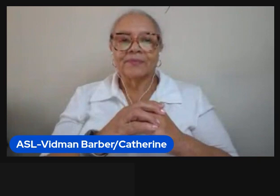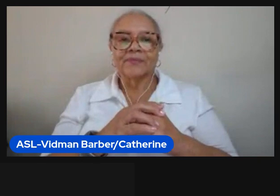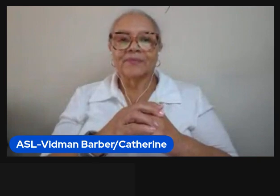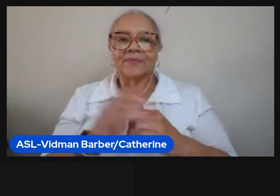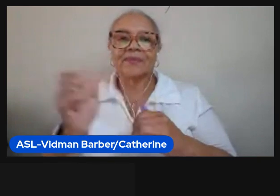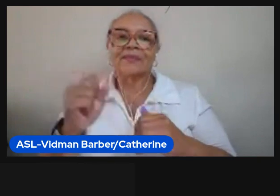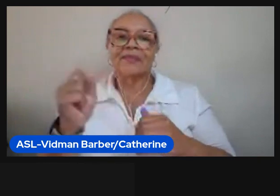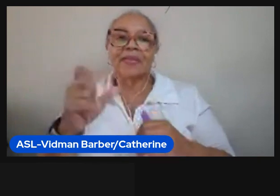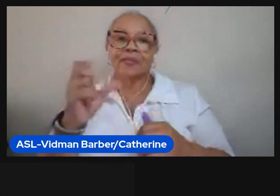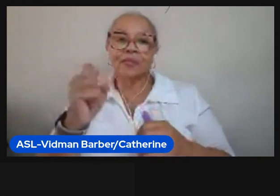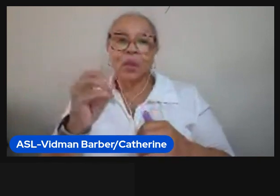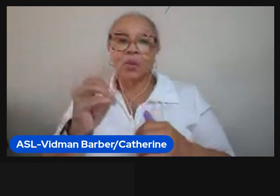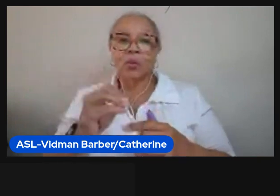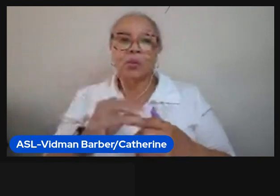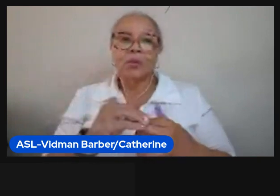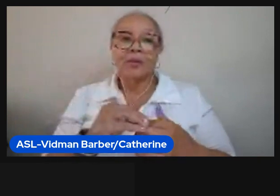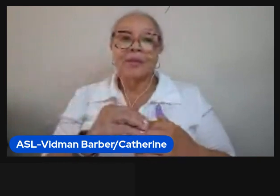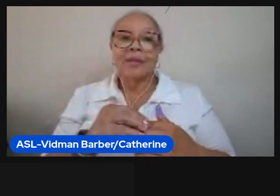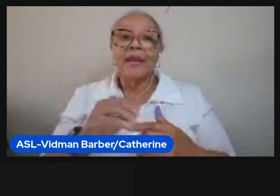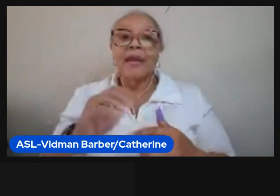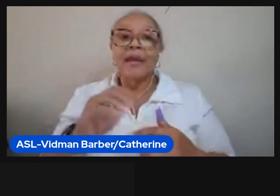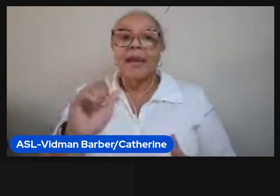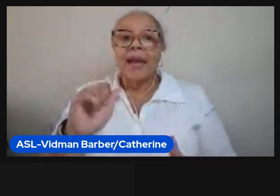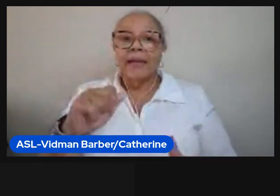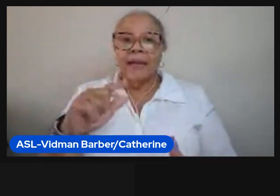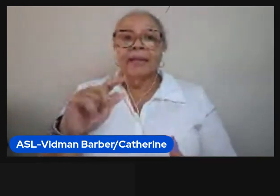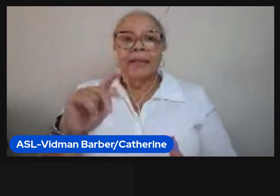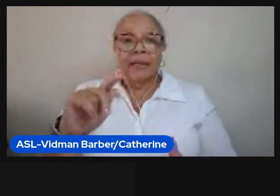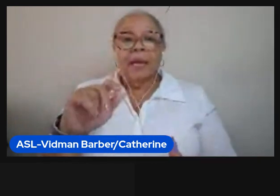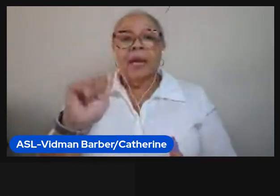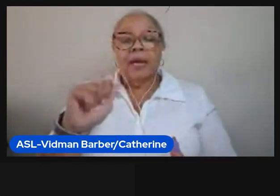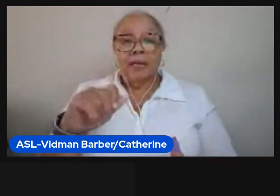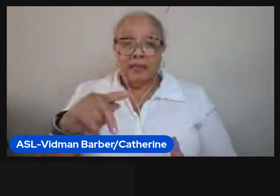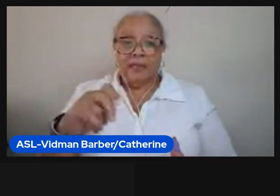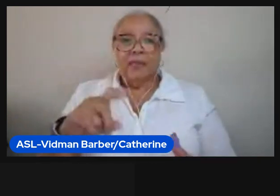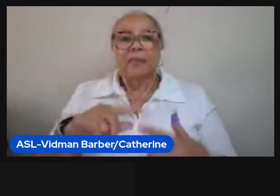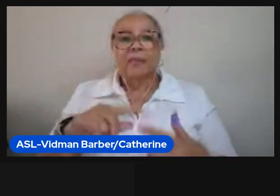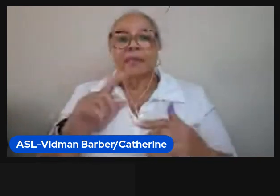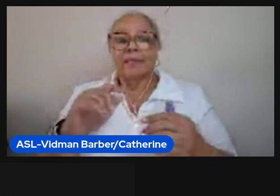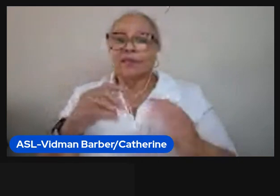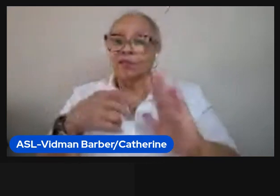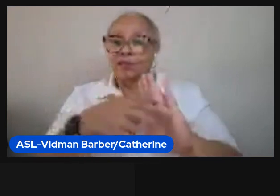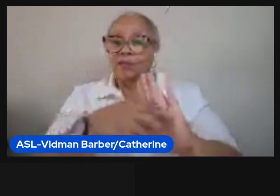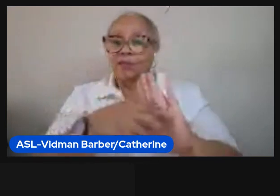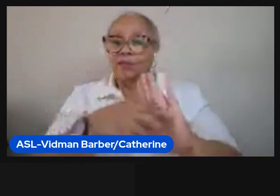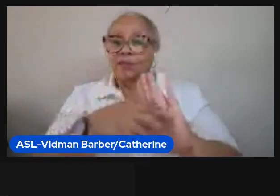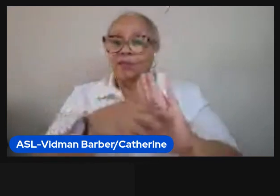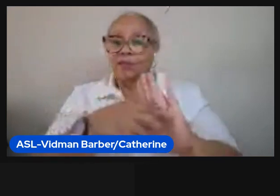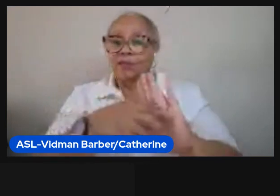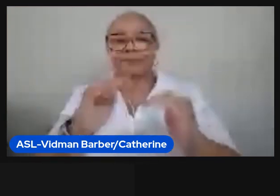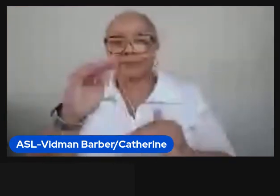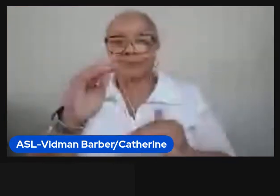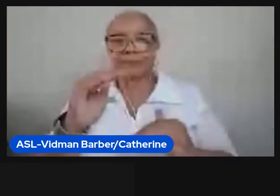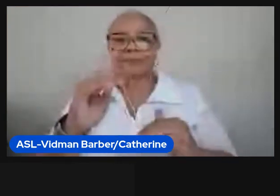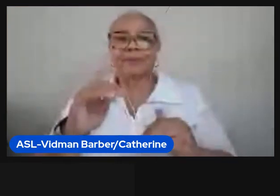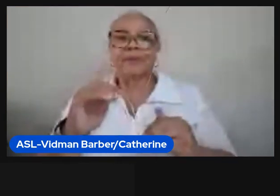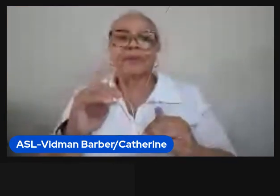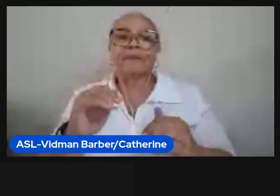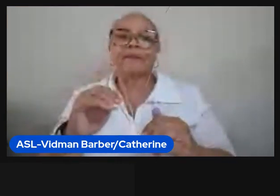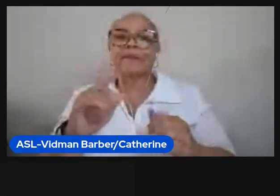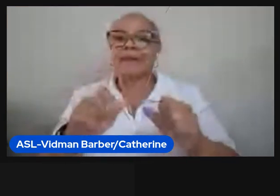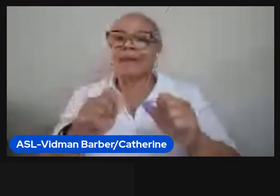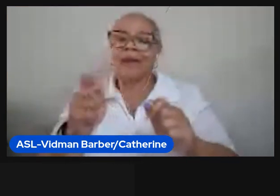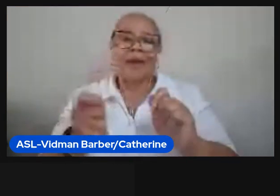Yeah, so Akila actually highlighted the inequities in COVID testing. It was very clear that they had